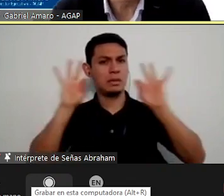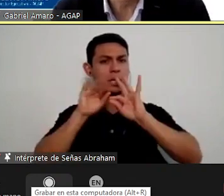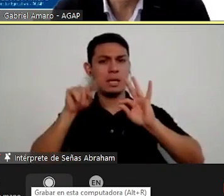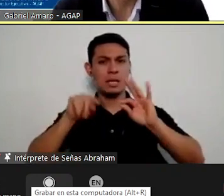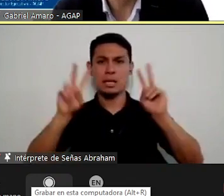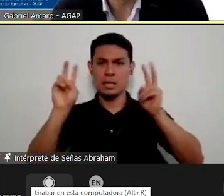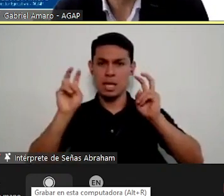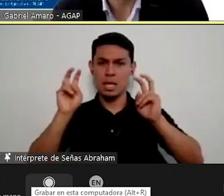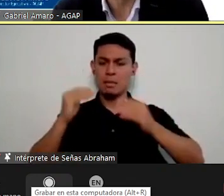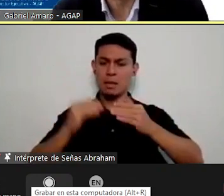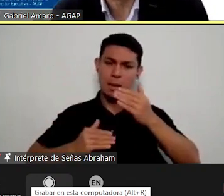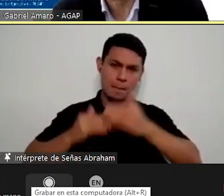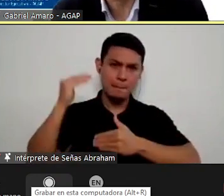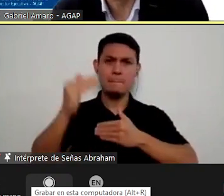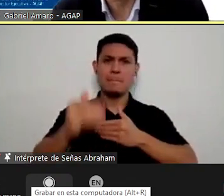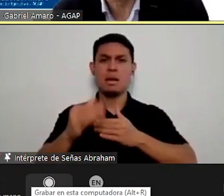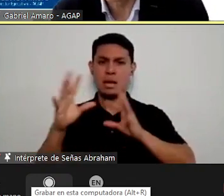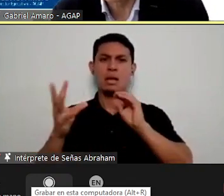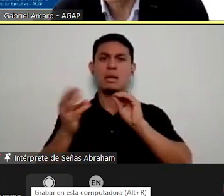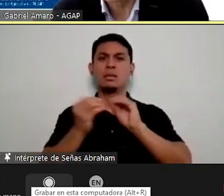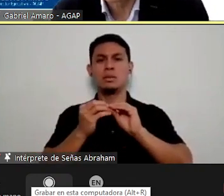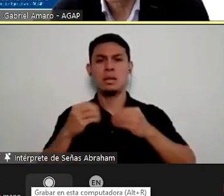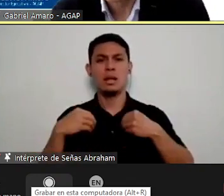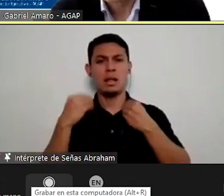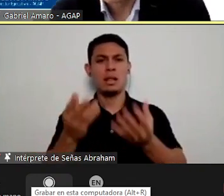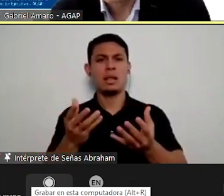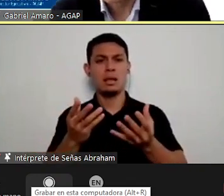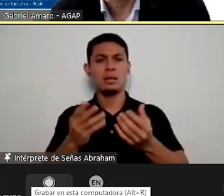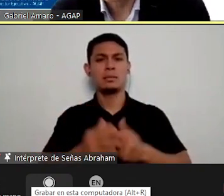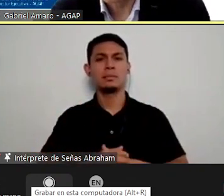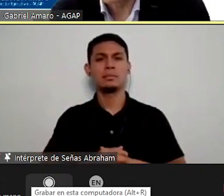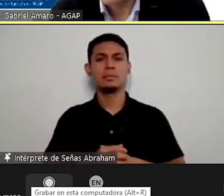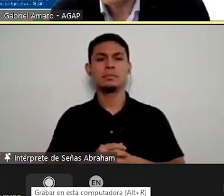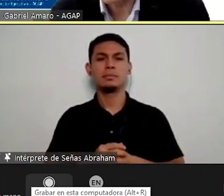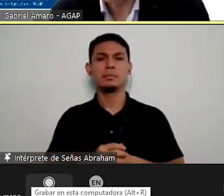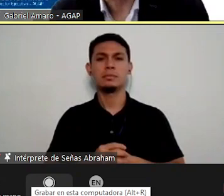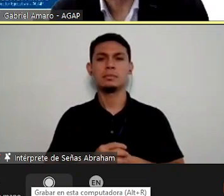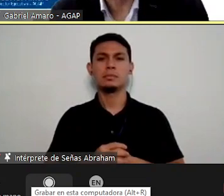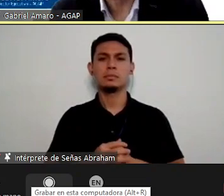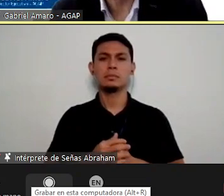topic in itself it is an additional step that we are giving